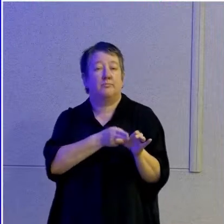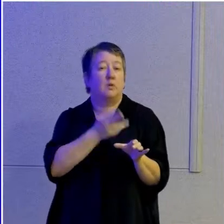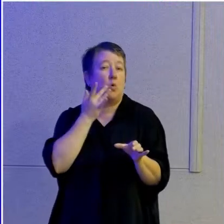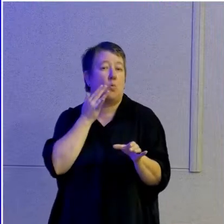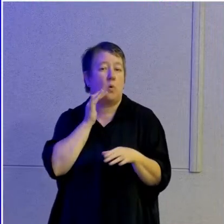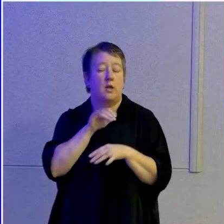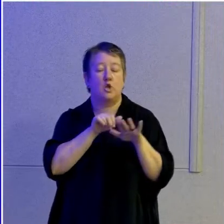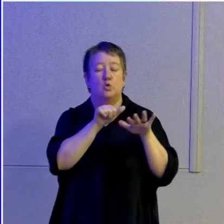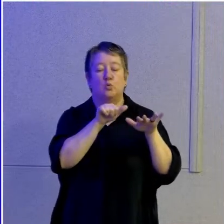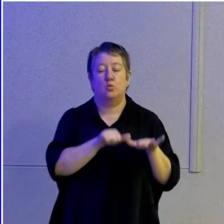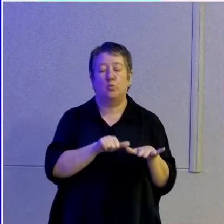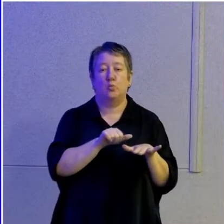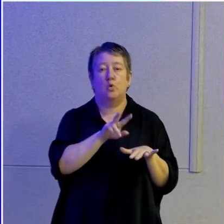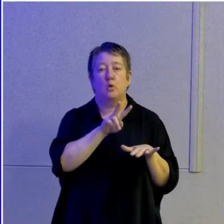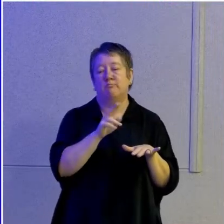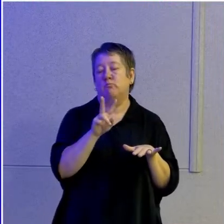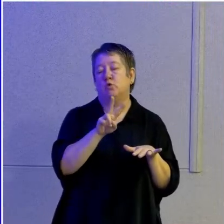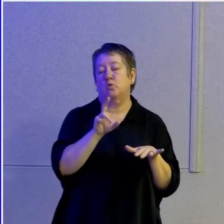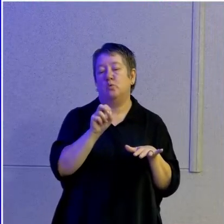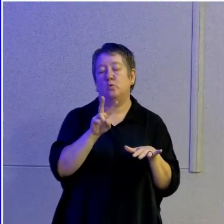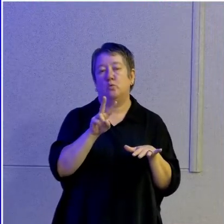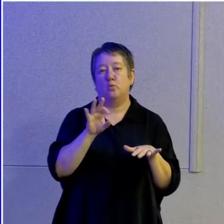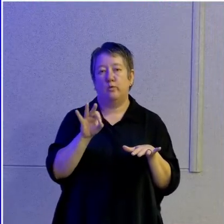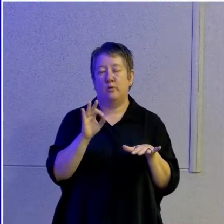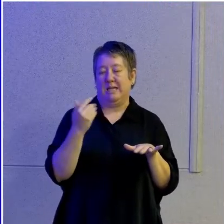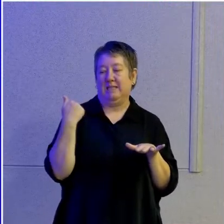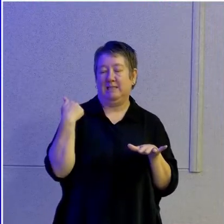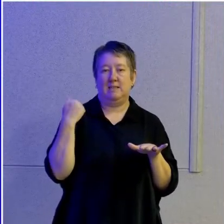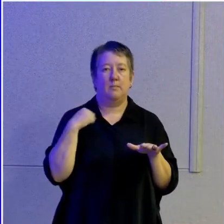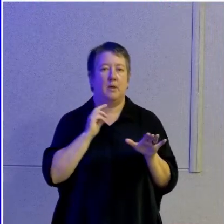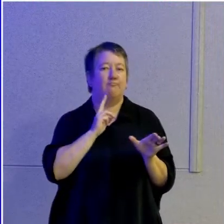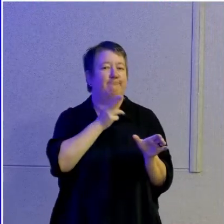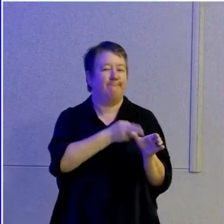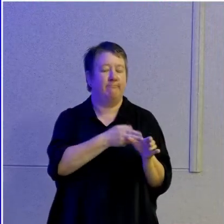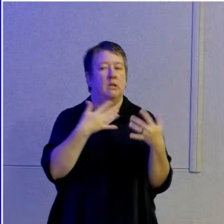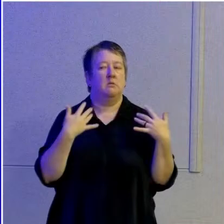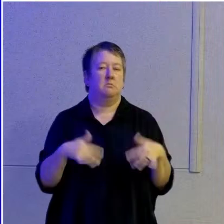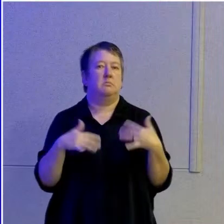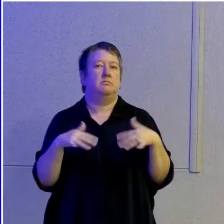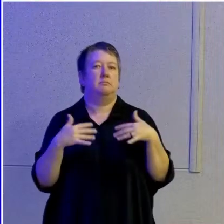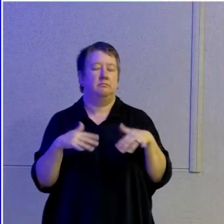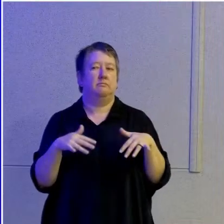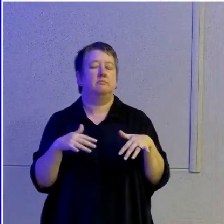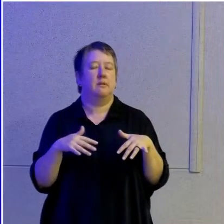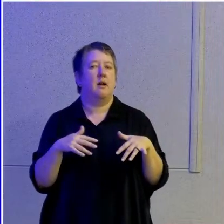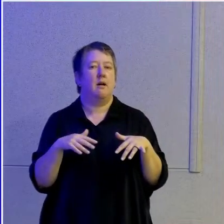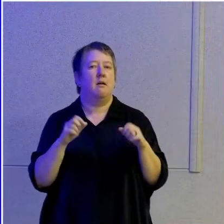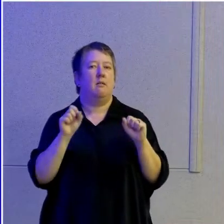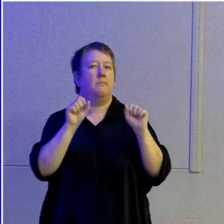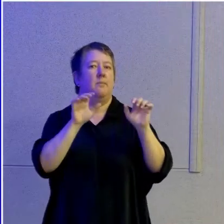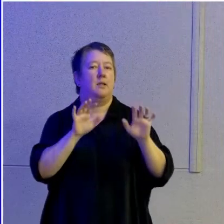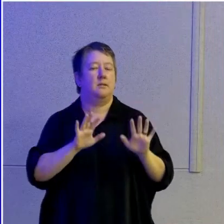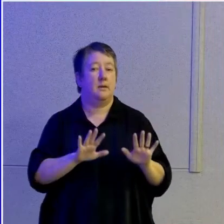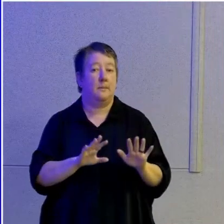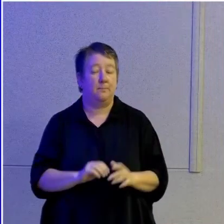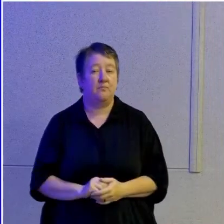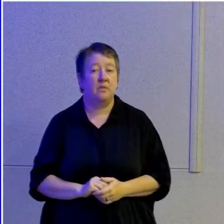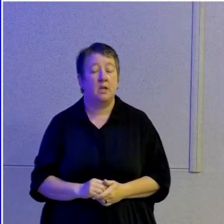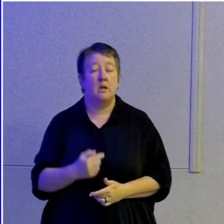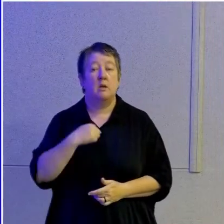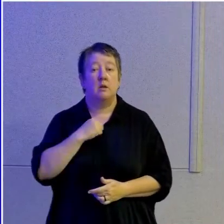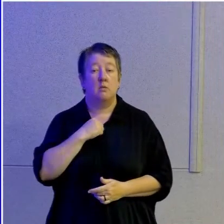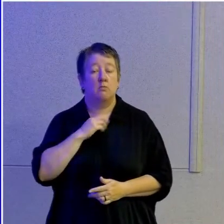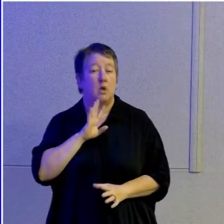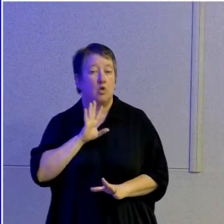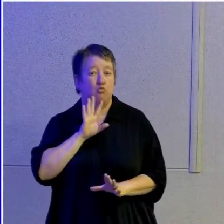2023, and what an amazing ride it has been. I was part of the inauguration